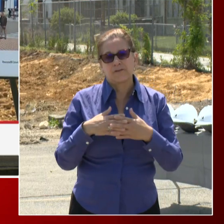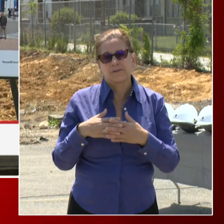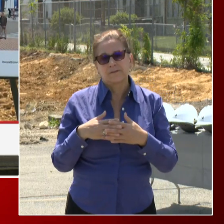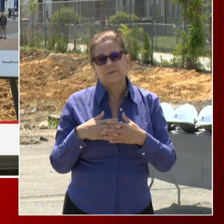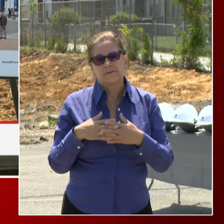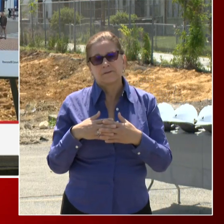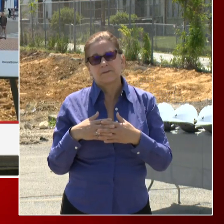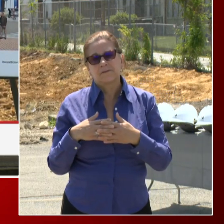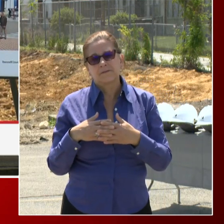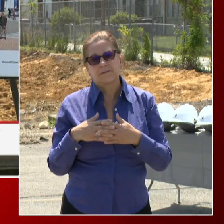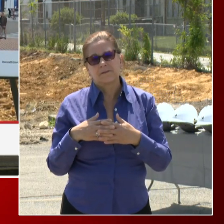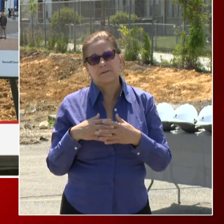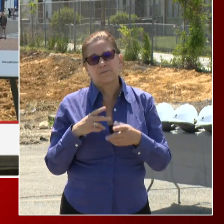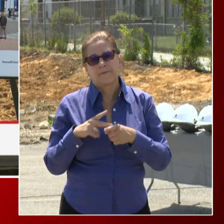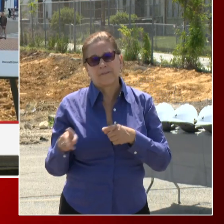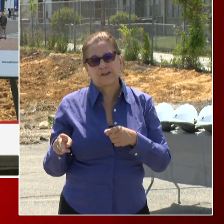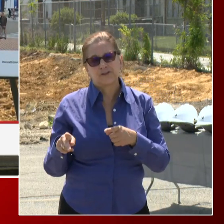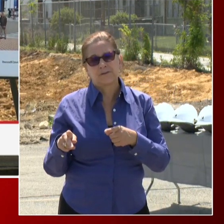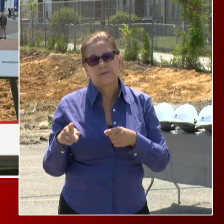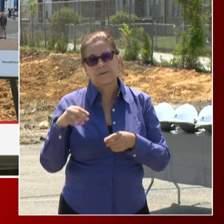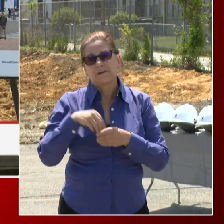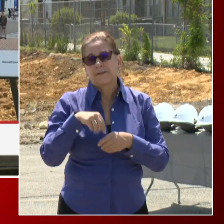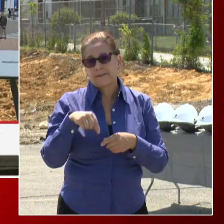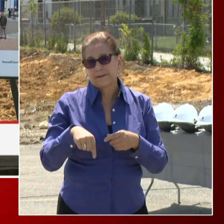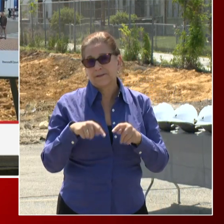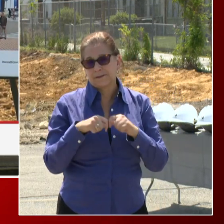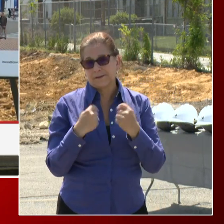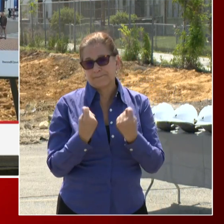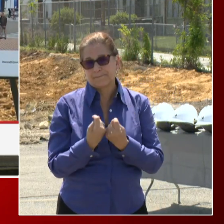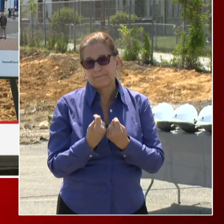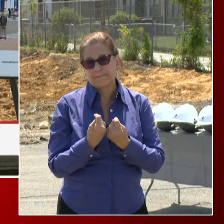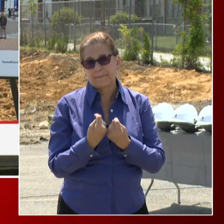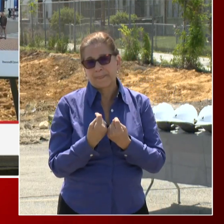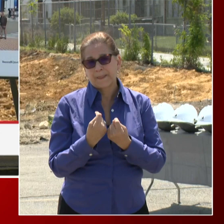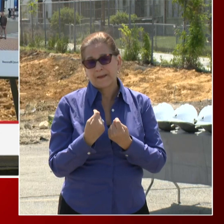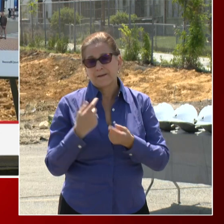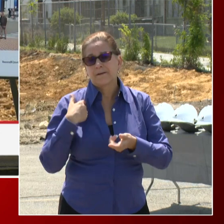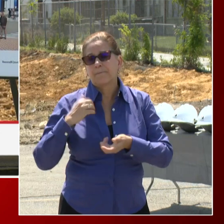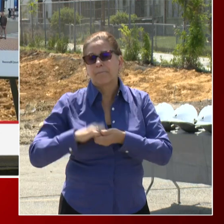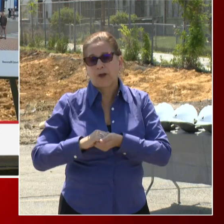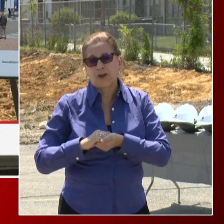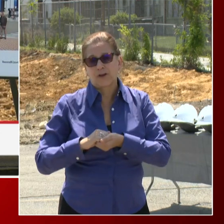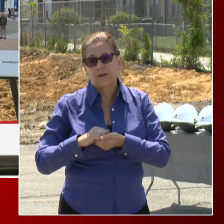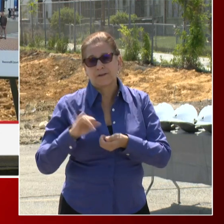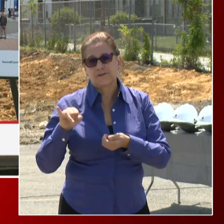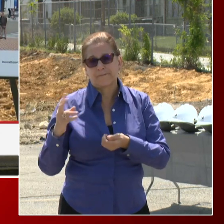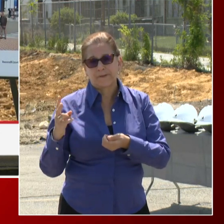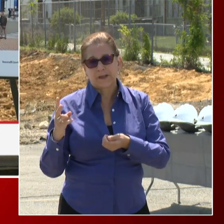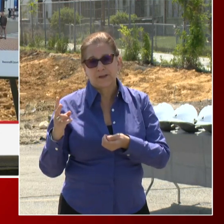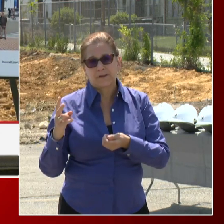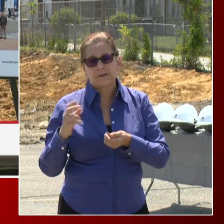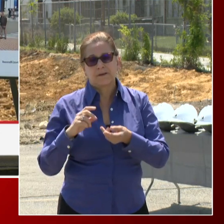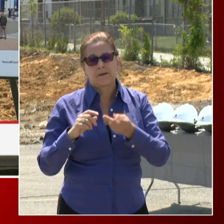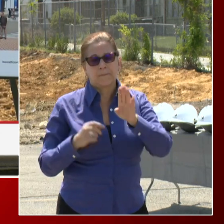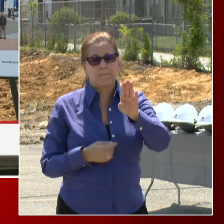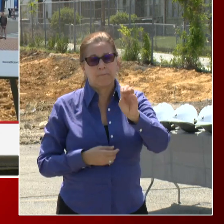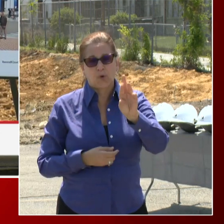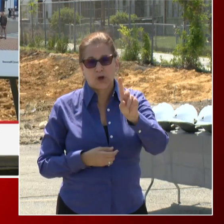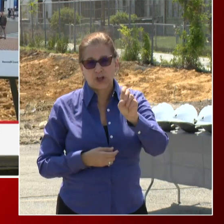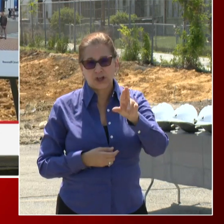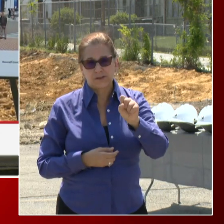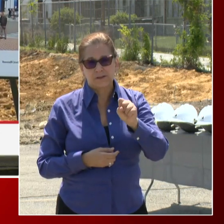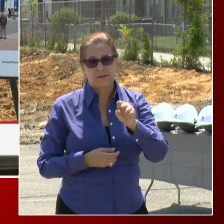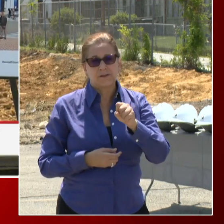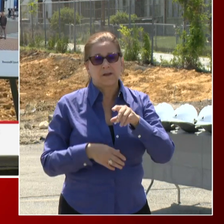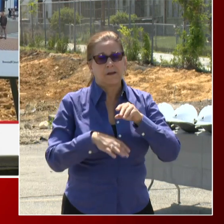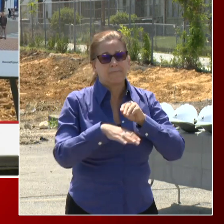are at the top of their game. From our JV partners, our brokers, our advisor, the fee developer, as well as the Cedar